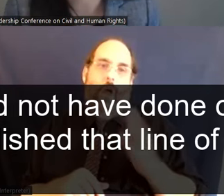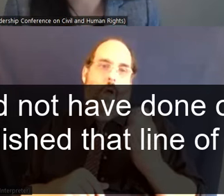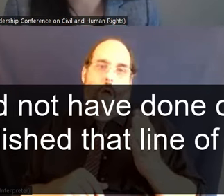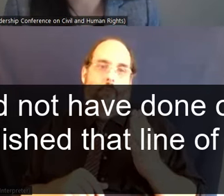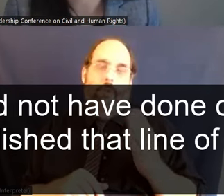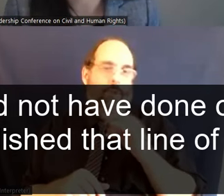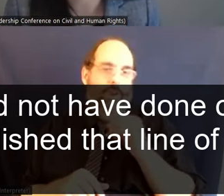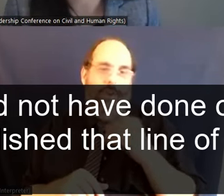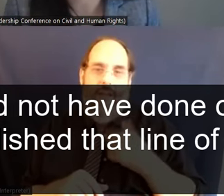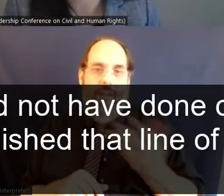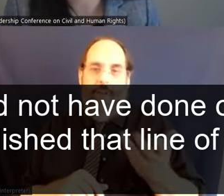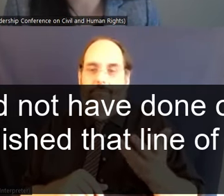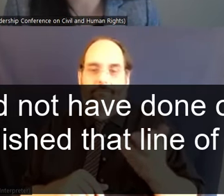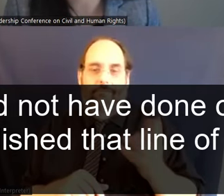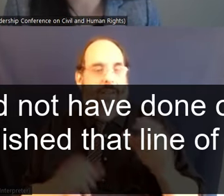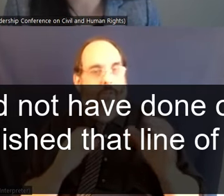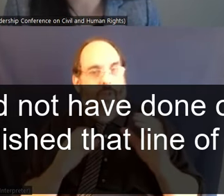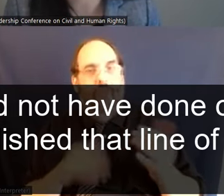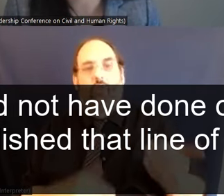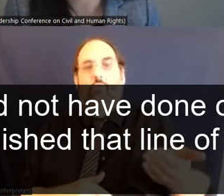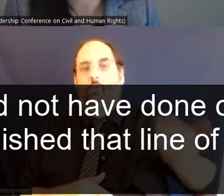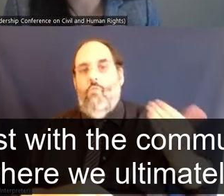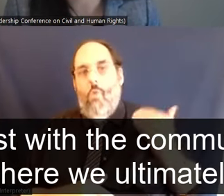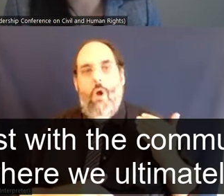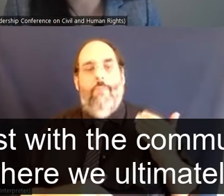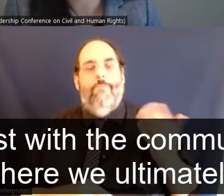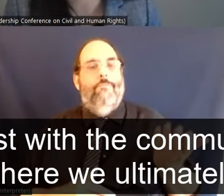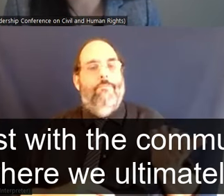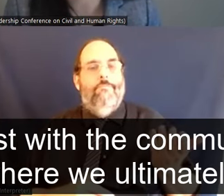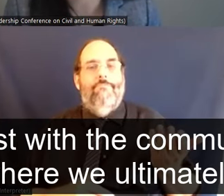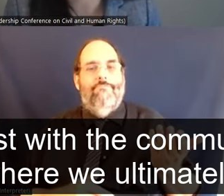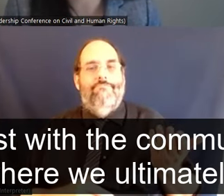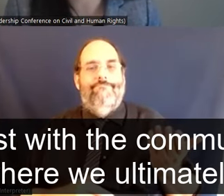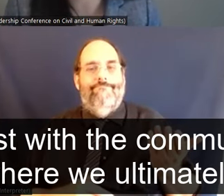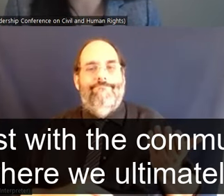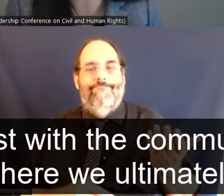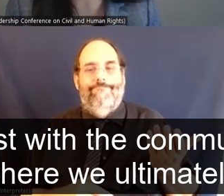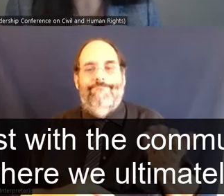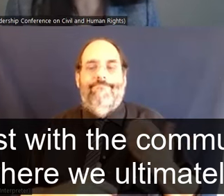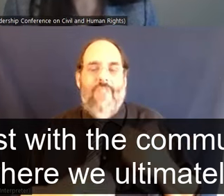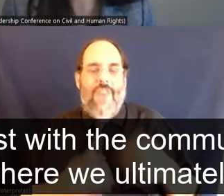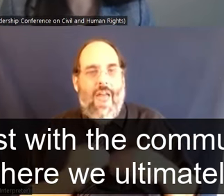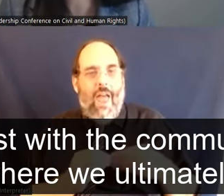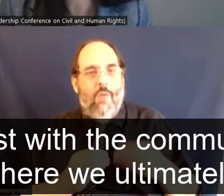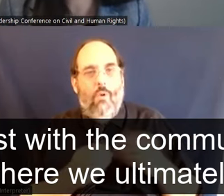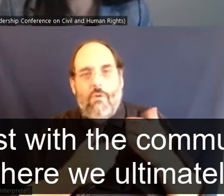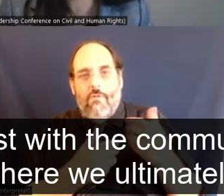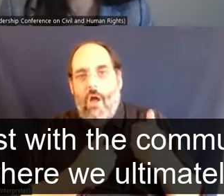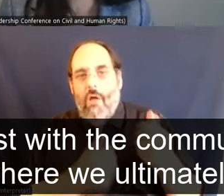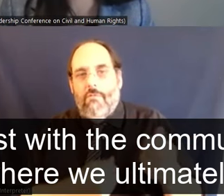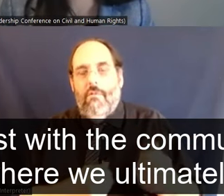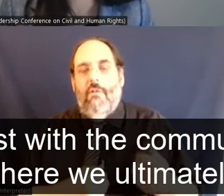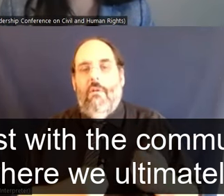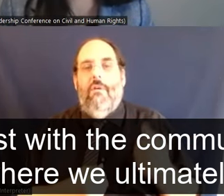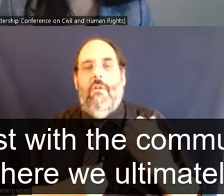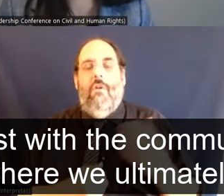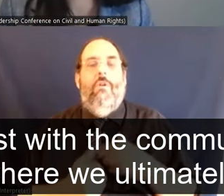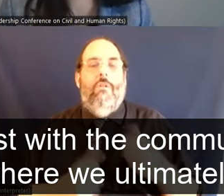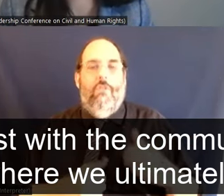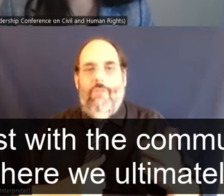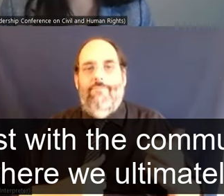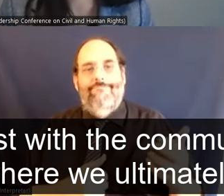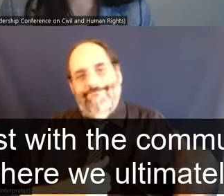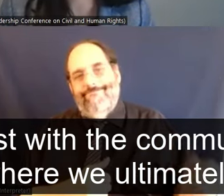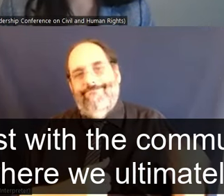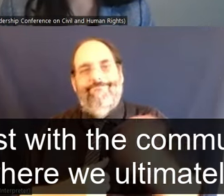hadn't established that line of communication and eventually trust with the community so that we could get to where